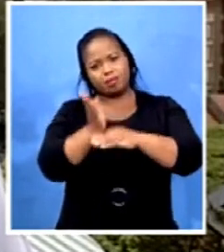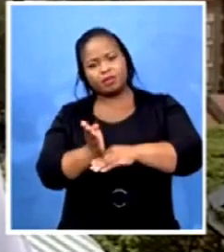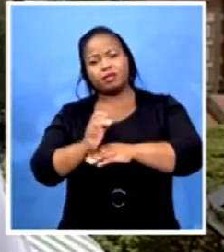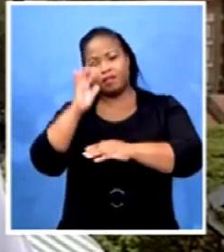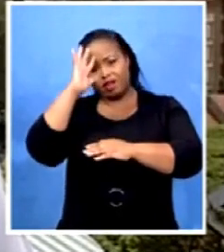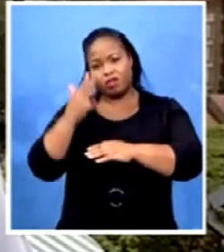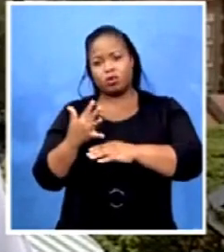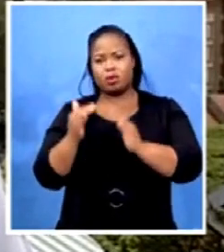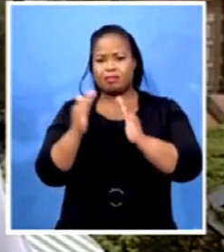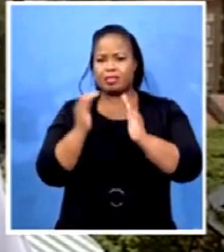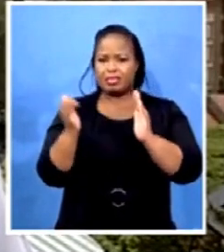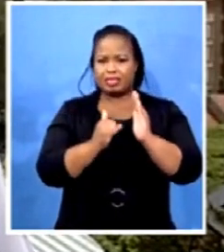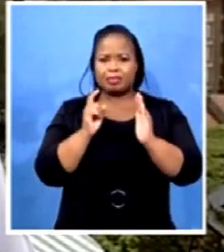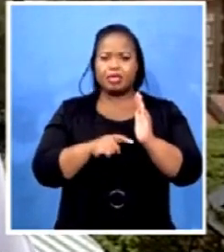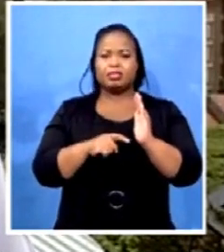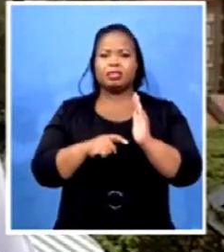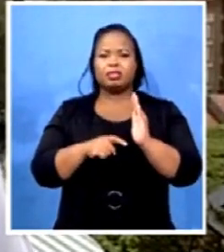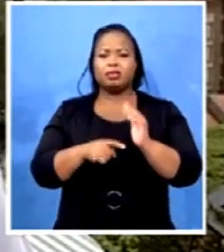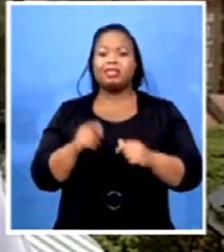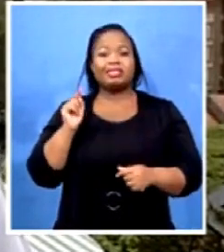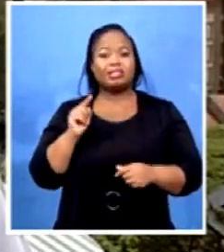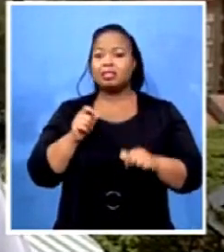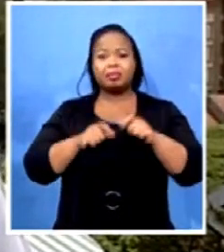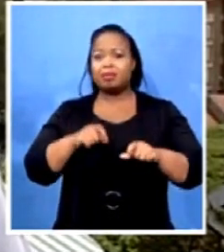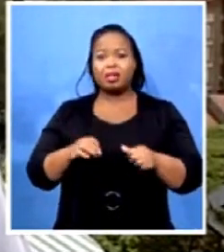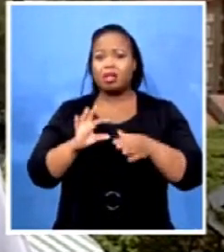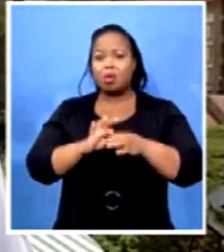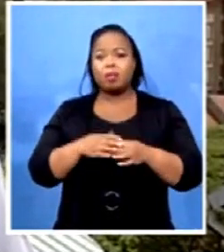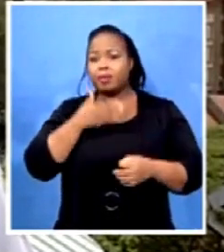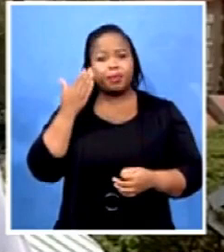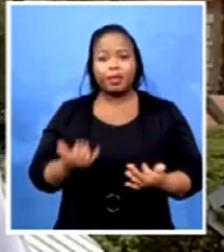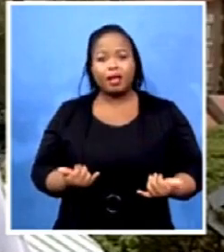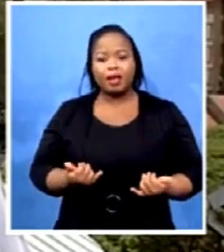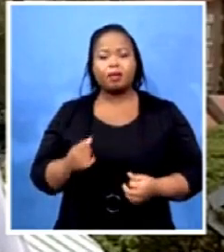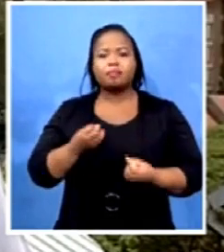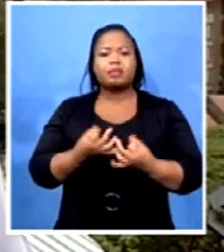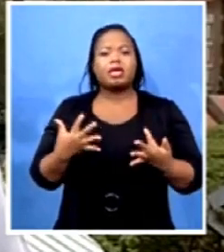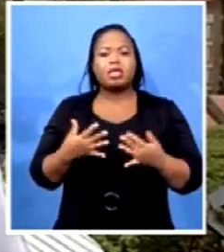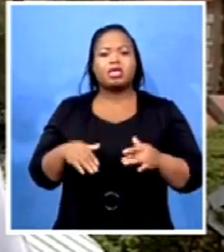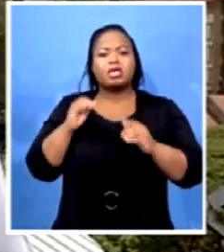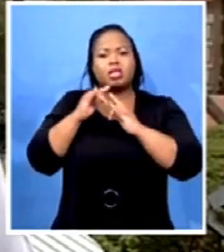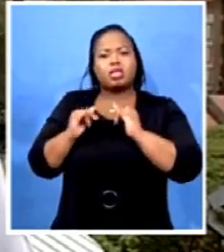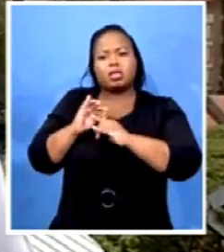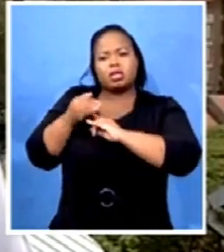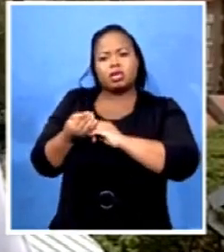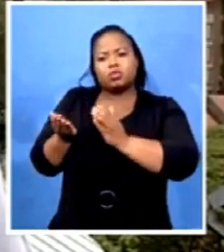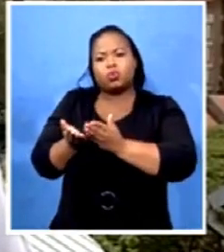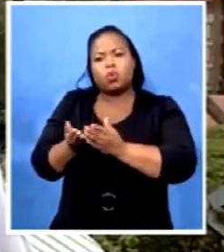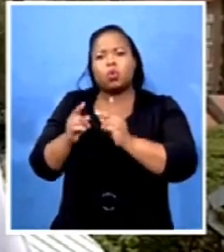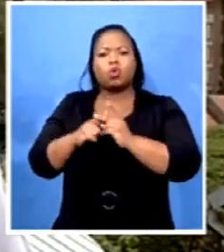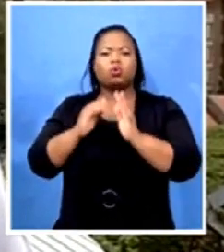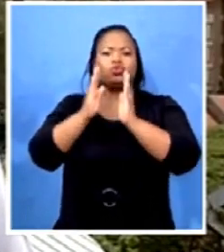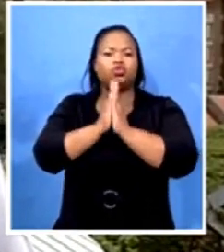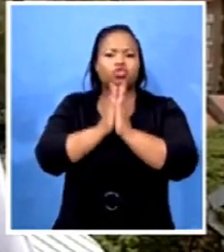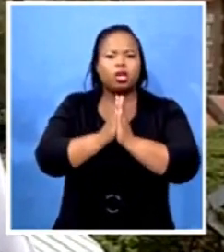homes. But these people have no homes to remain in. So most of them have sheltered in schools or in church compounds. And this makes it worse for Kenya, which